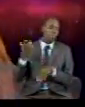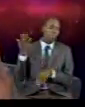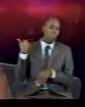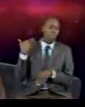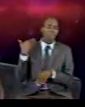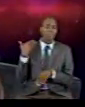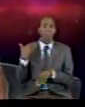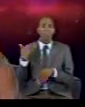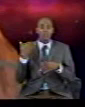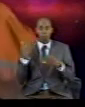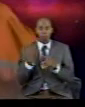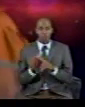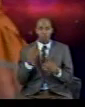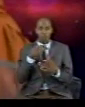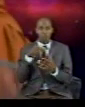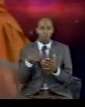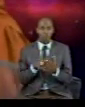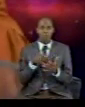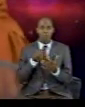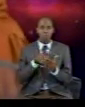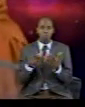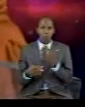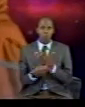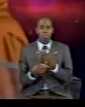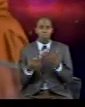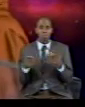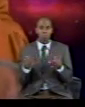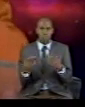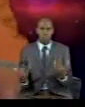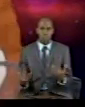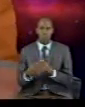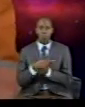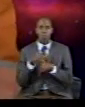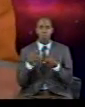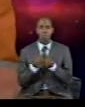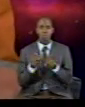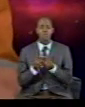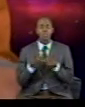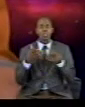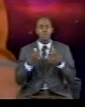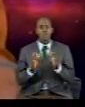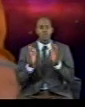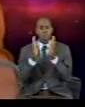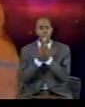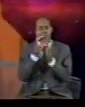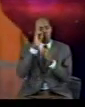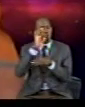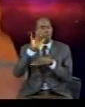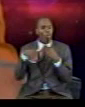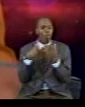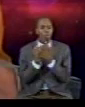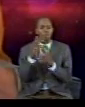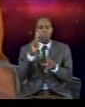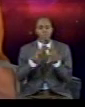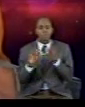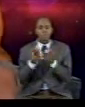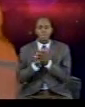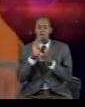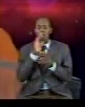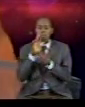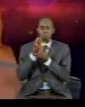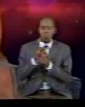is a special day also. Let's commit those souls to the Lord and say, Lord, prepare their